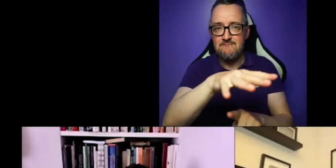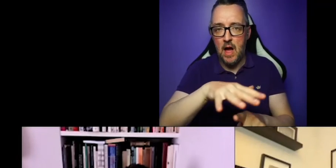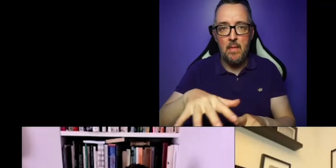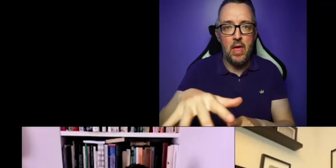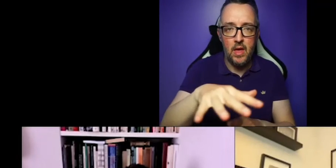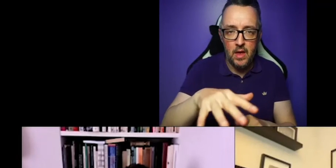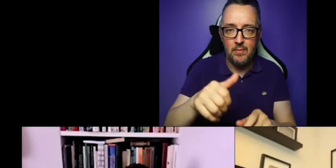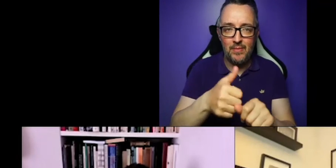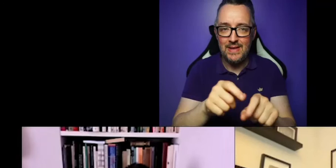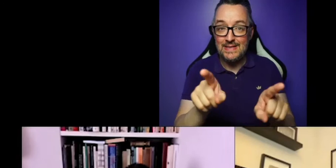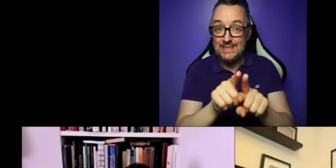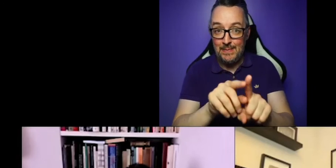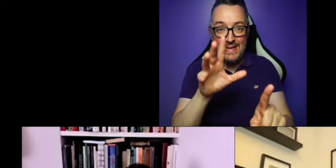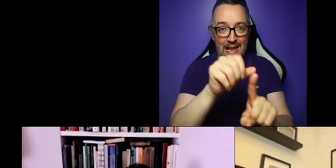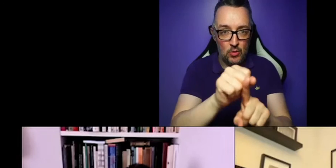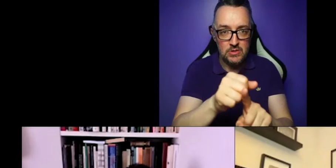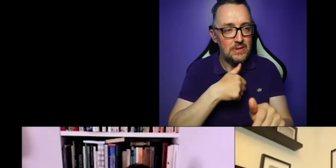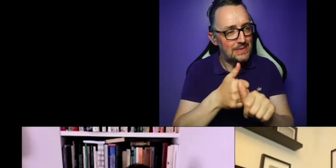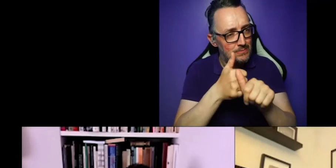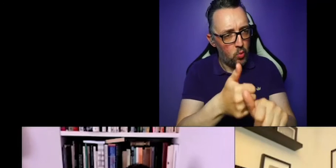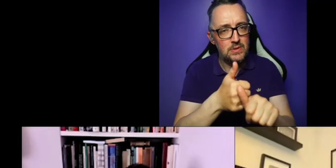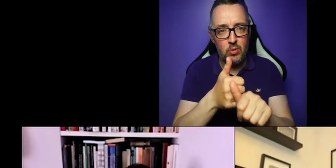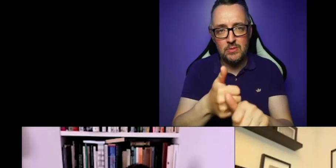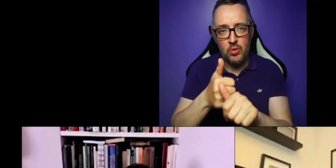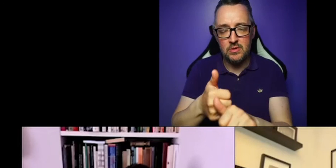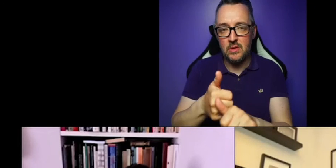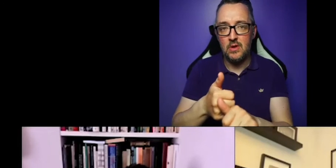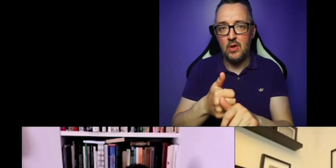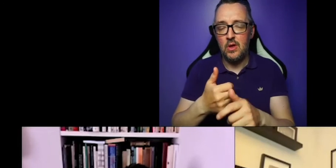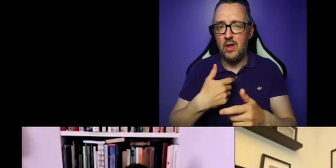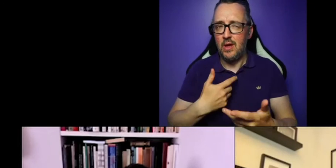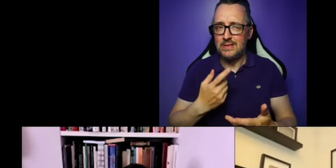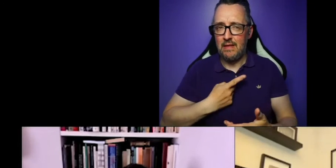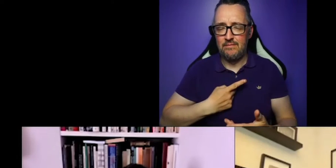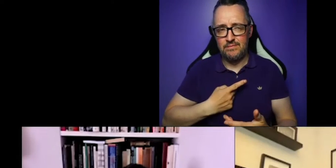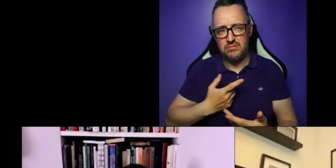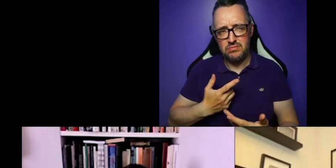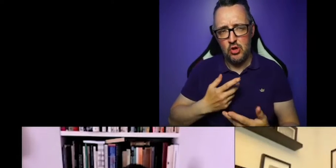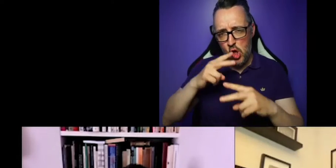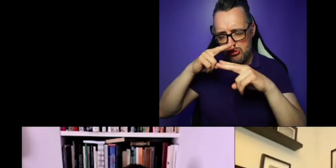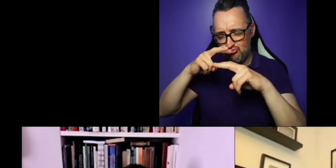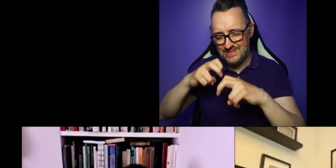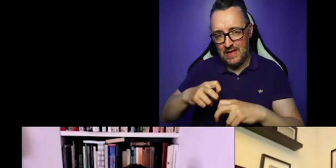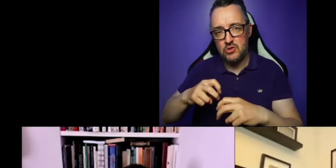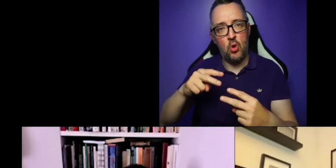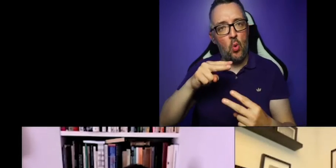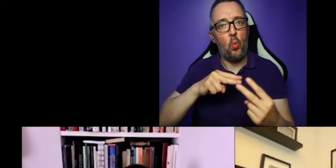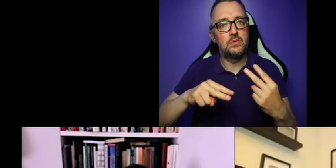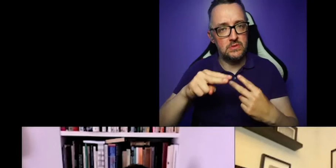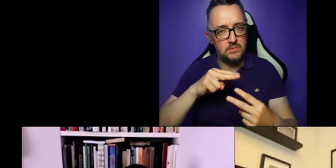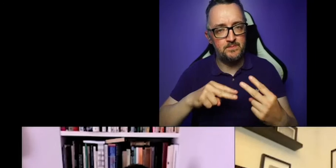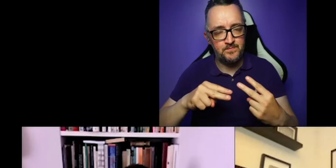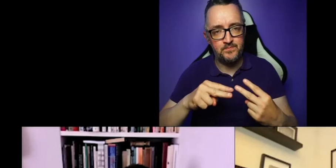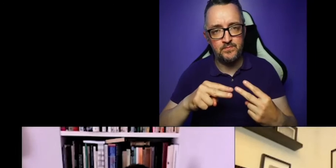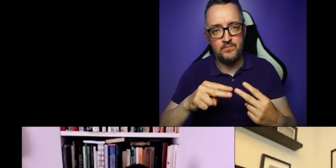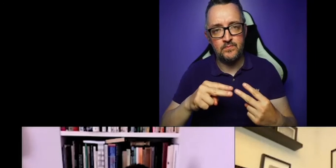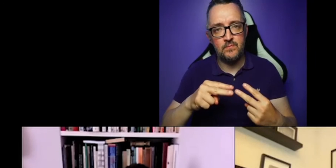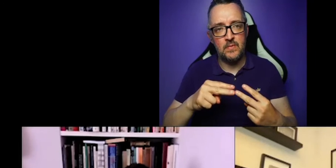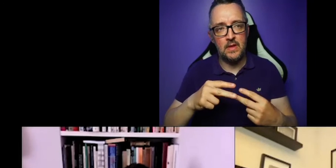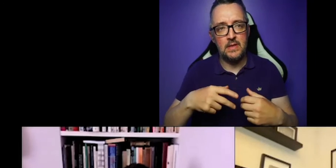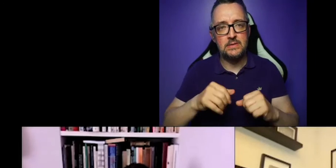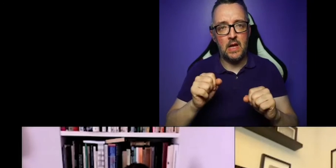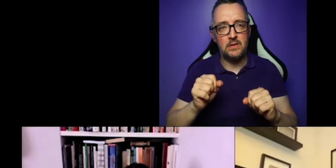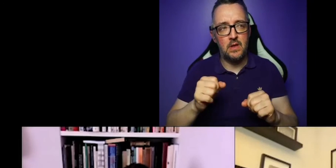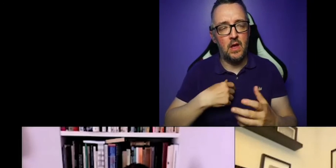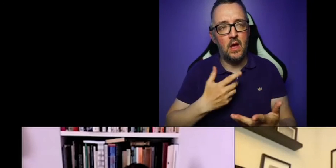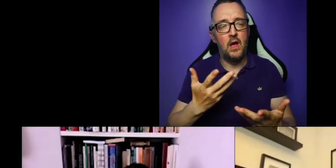members with the same diagnosis, and really doing a lot of research into autism, and sort of a